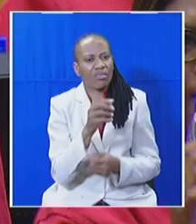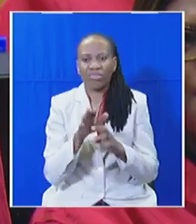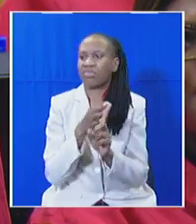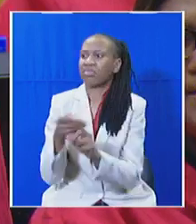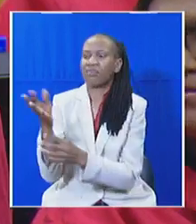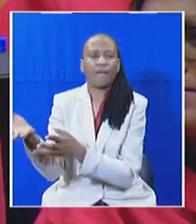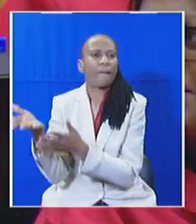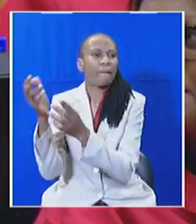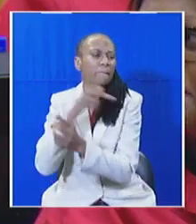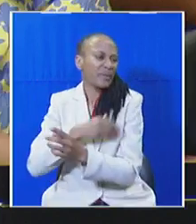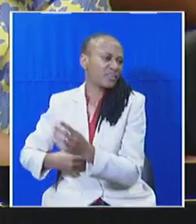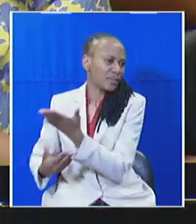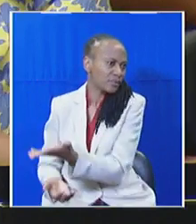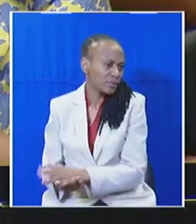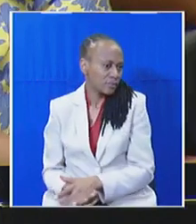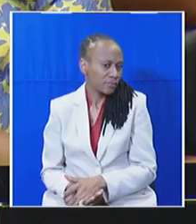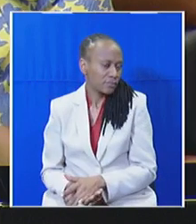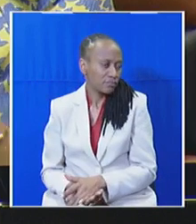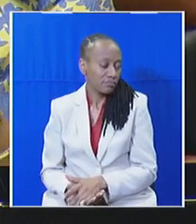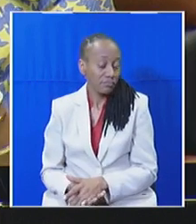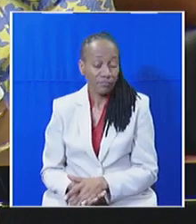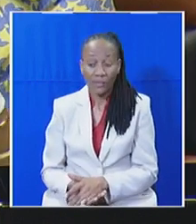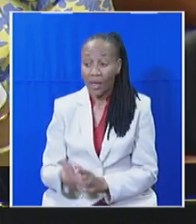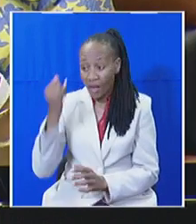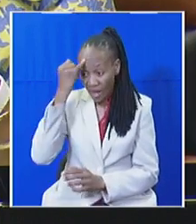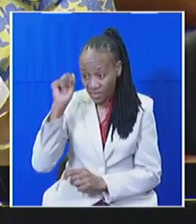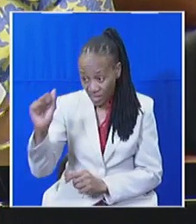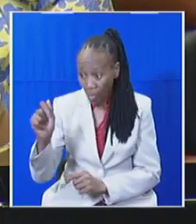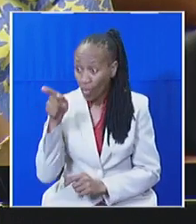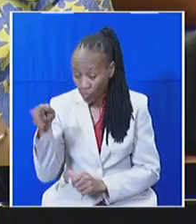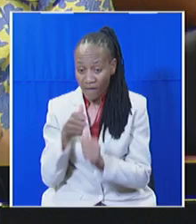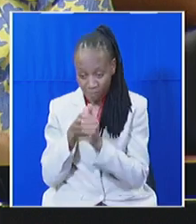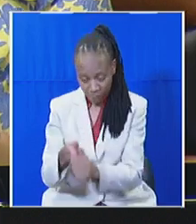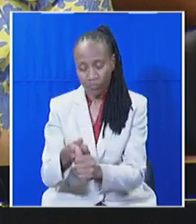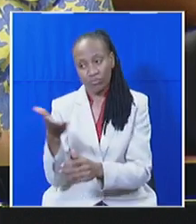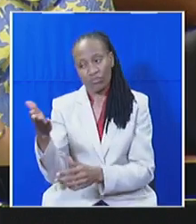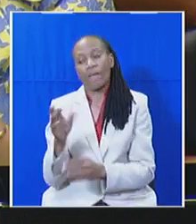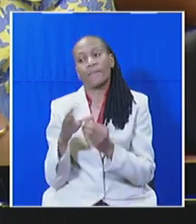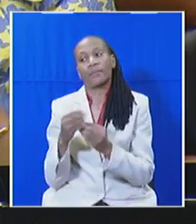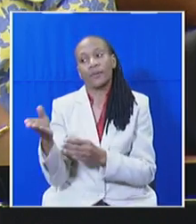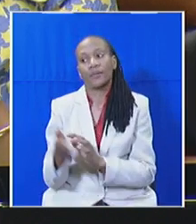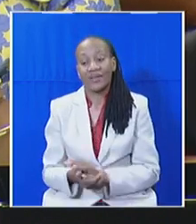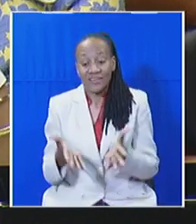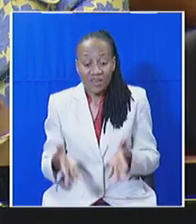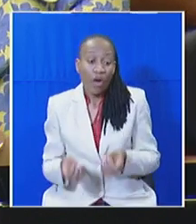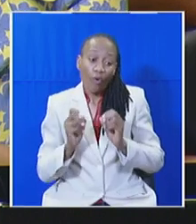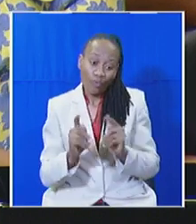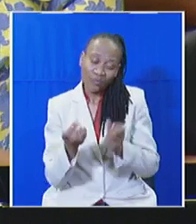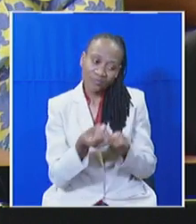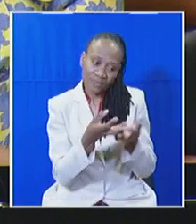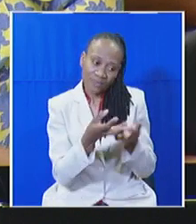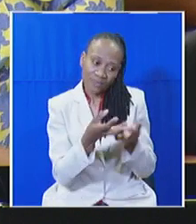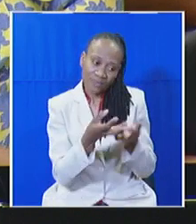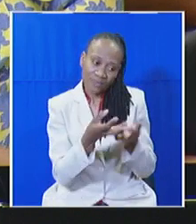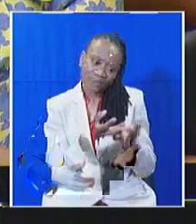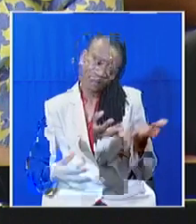You might actually take your own advice, Honorable Dlozi, but I want now to give the President the